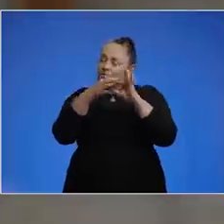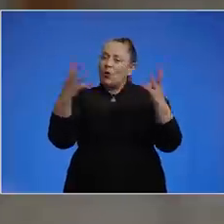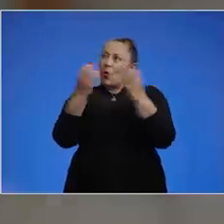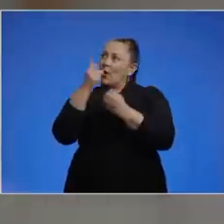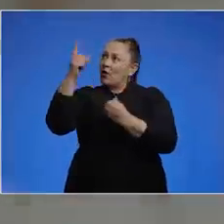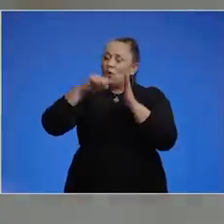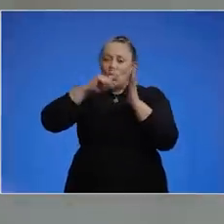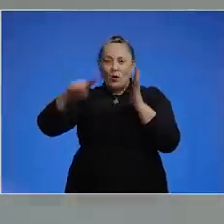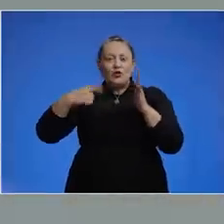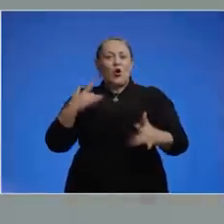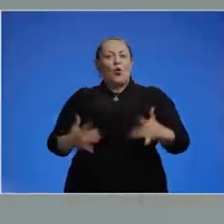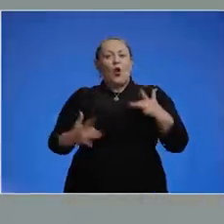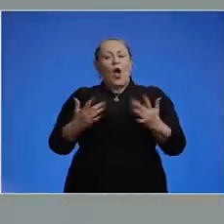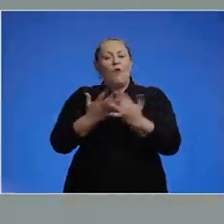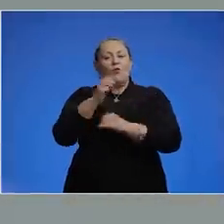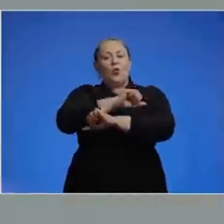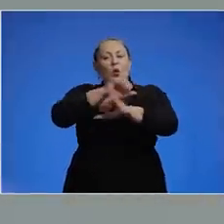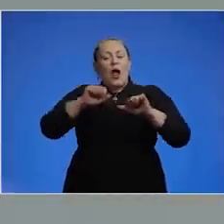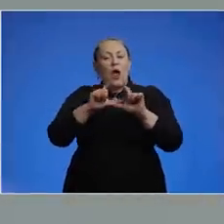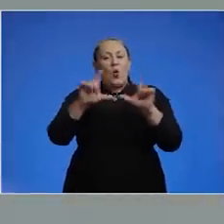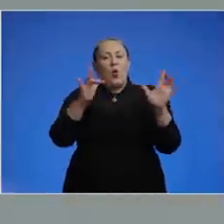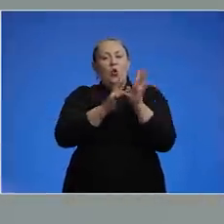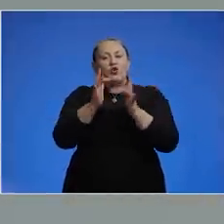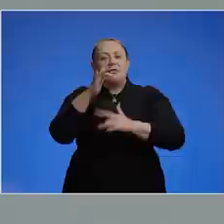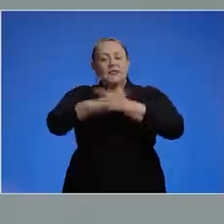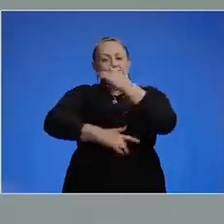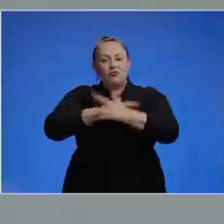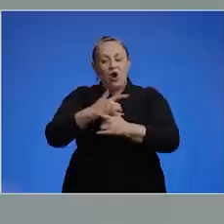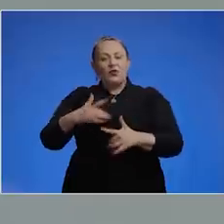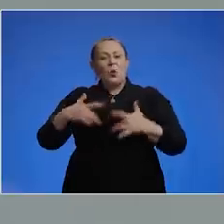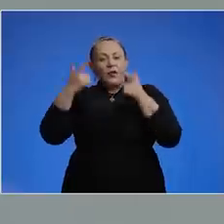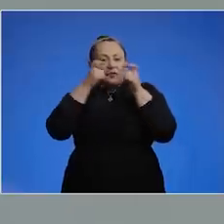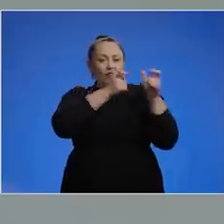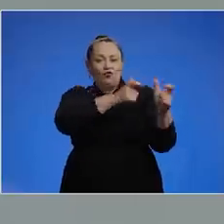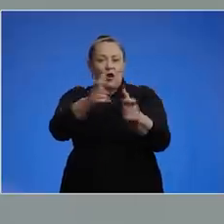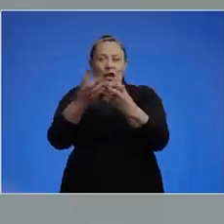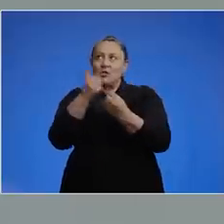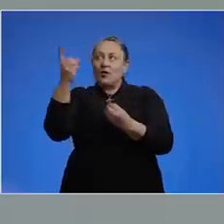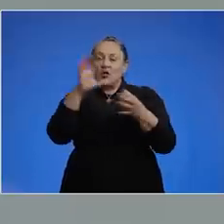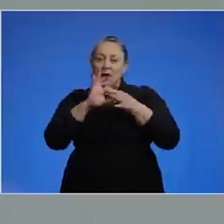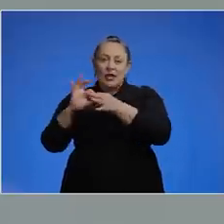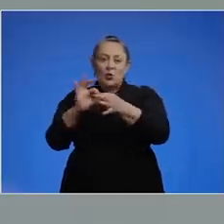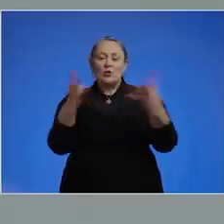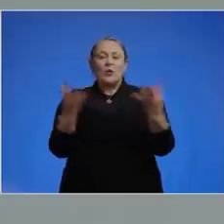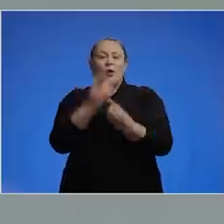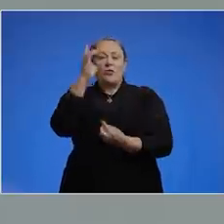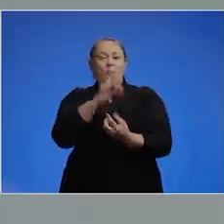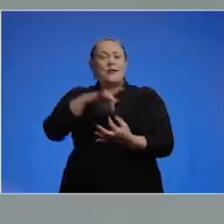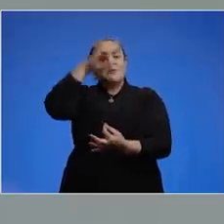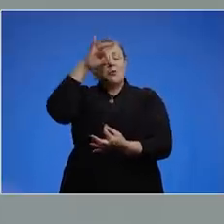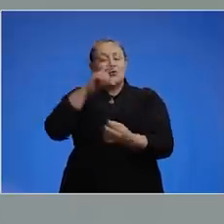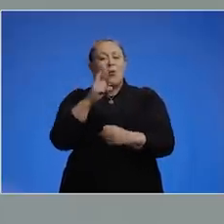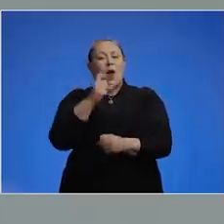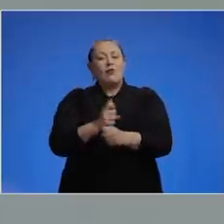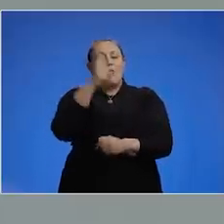eternal life. Through our Lord Jesus Christ, your Son, who lives and reigns with you in the unity of the Holy Spirit,